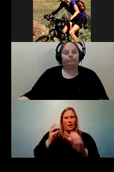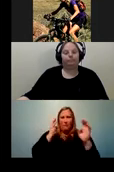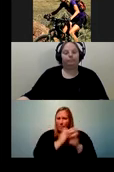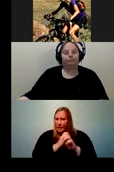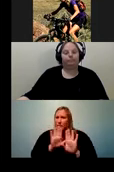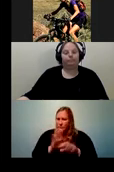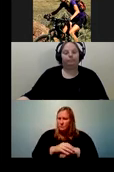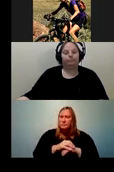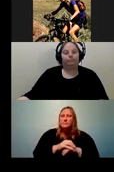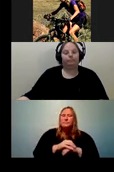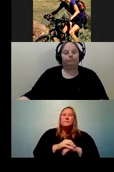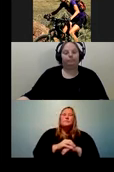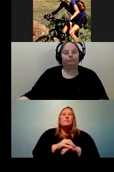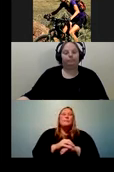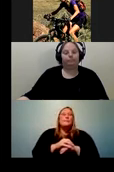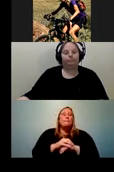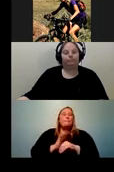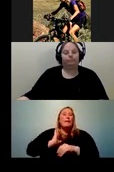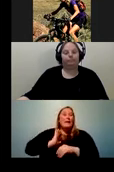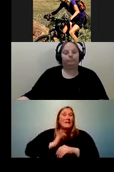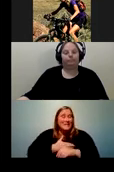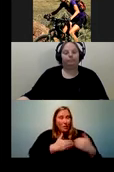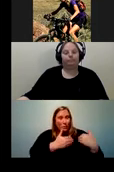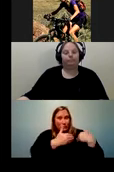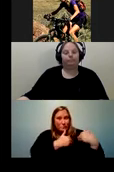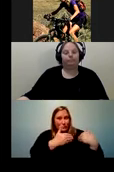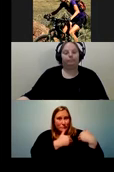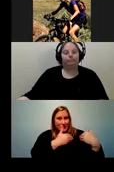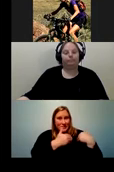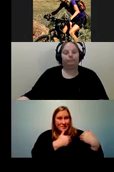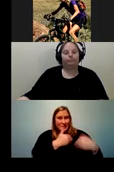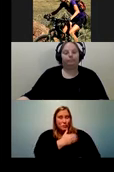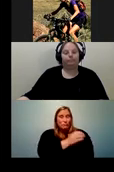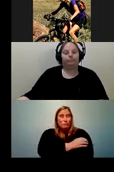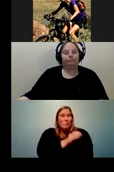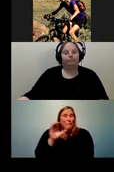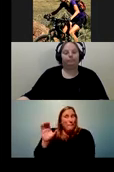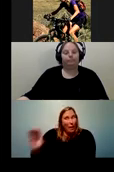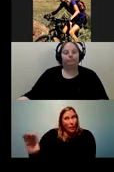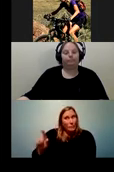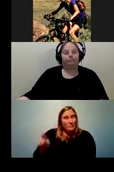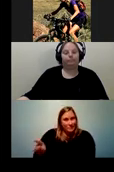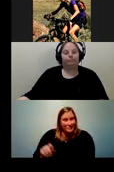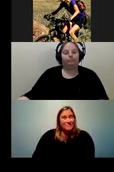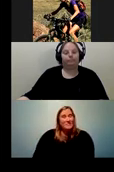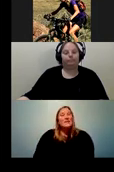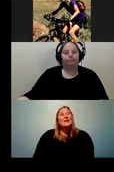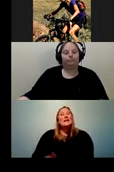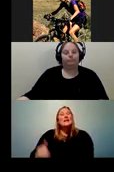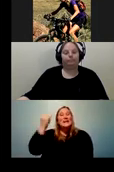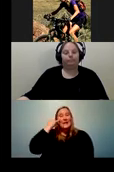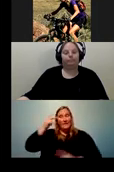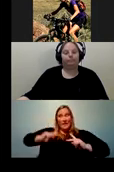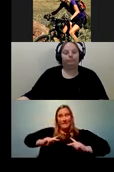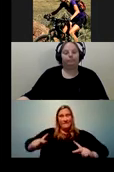client. It's our responsibility to elicit empowerment. And if physical contact is